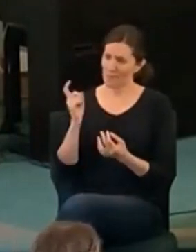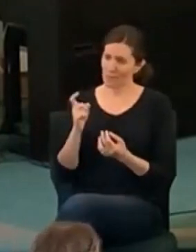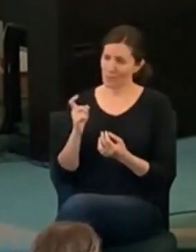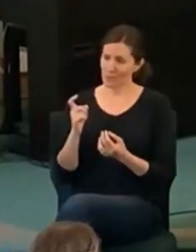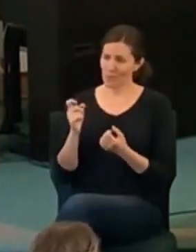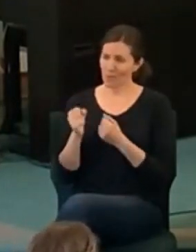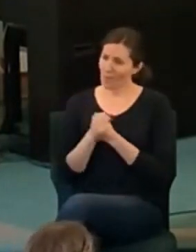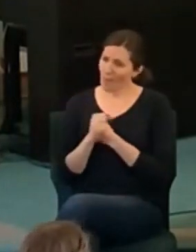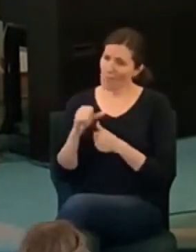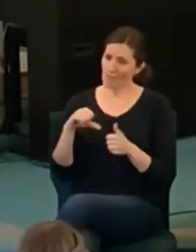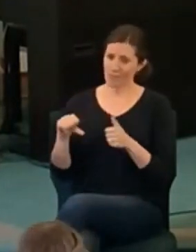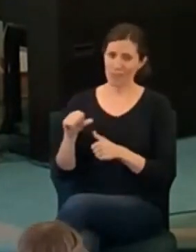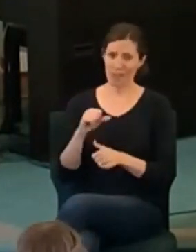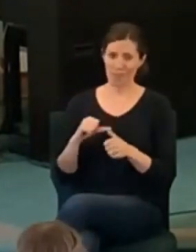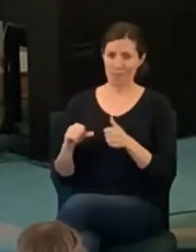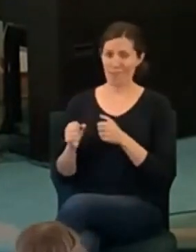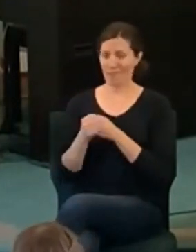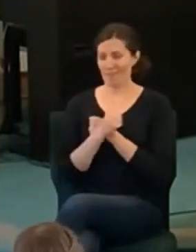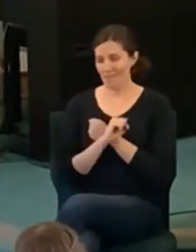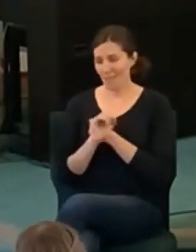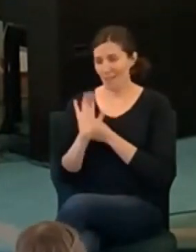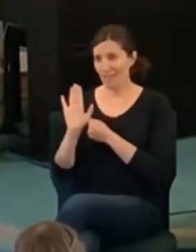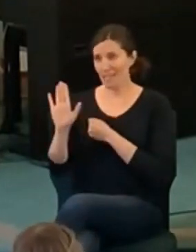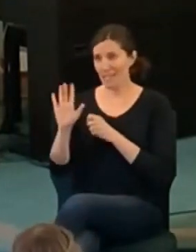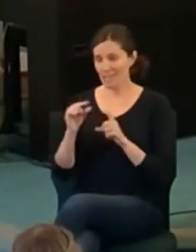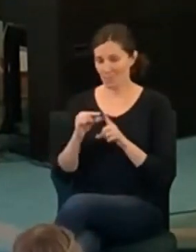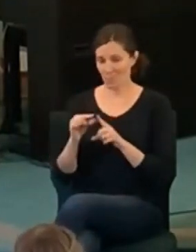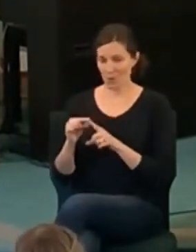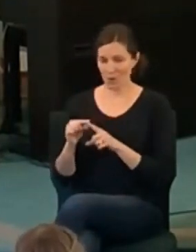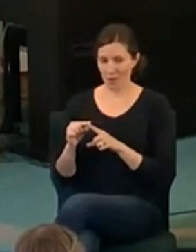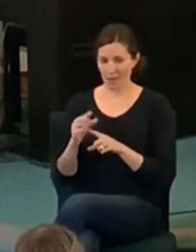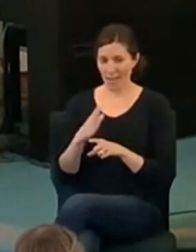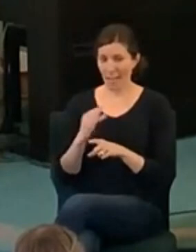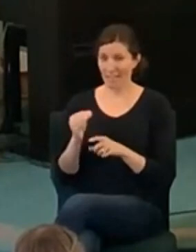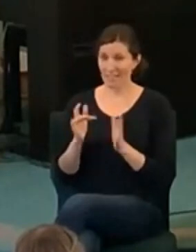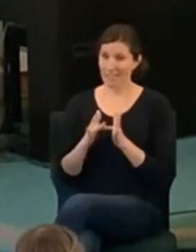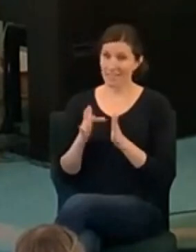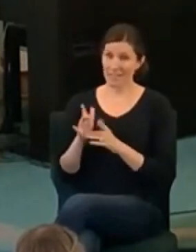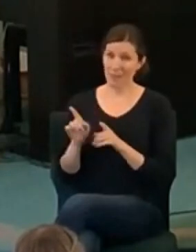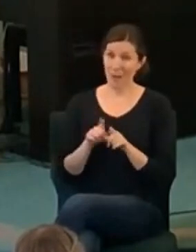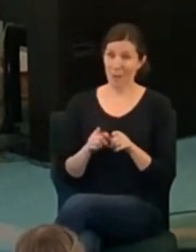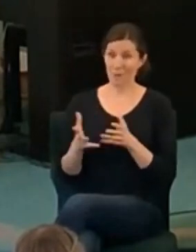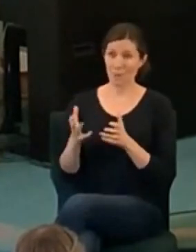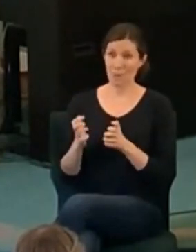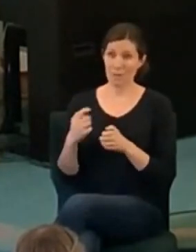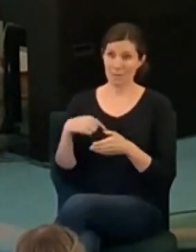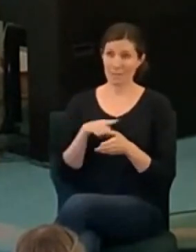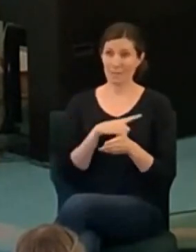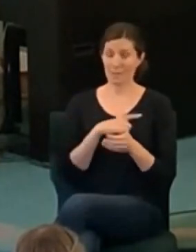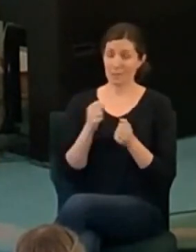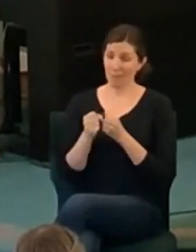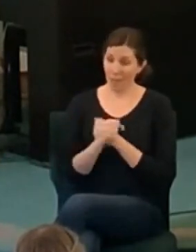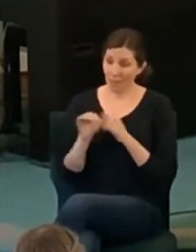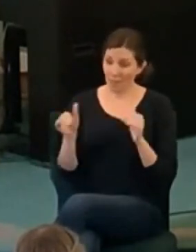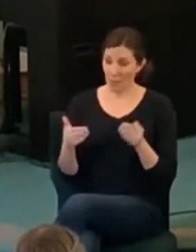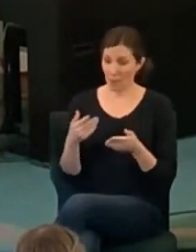some guy wrapped his arms around this rocker that showed up to their Sunday night church